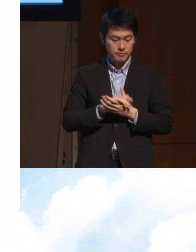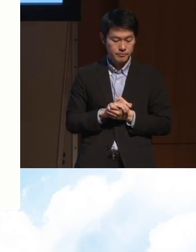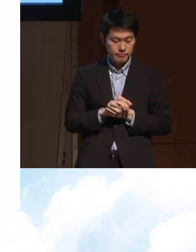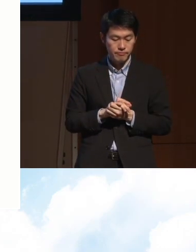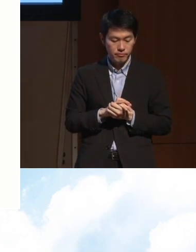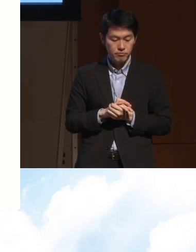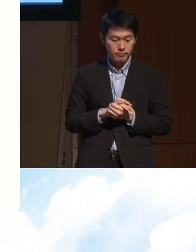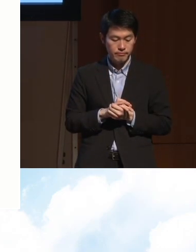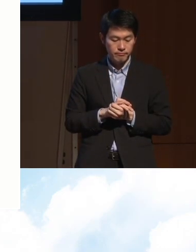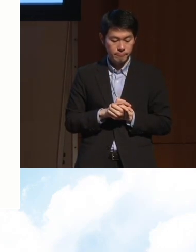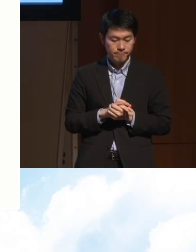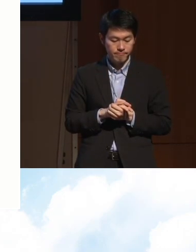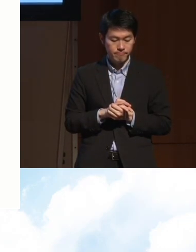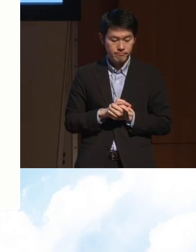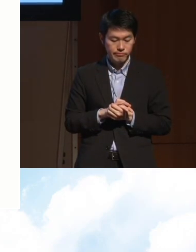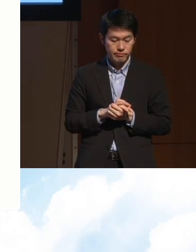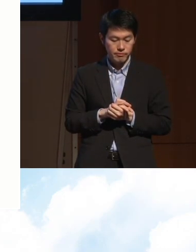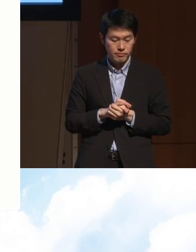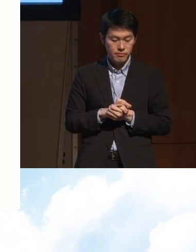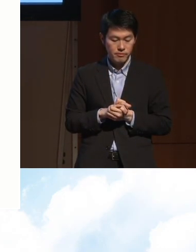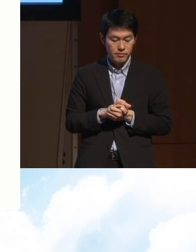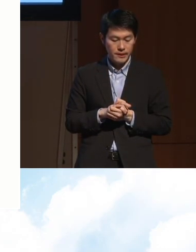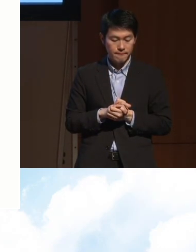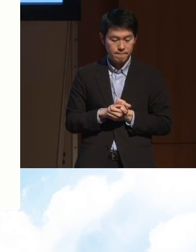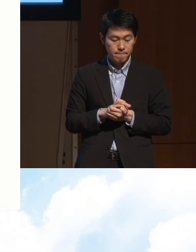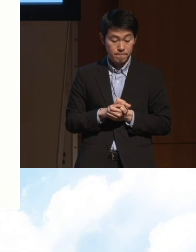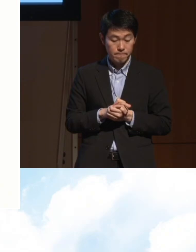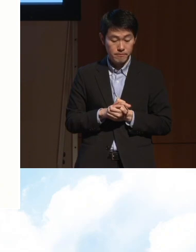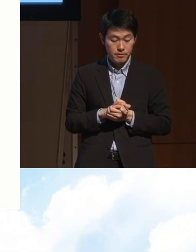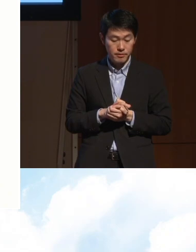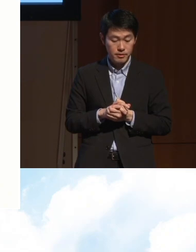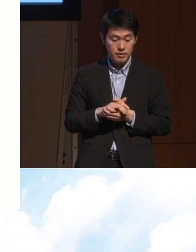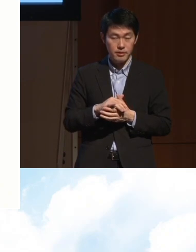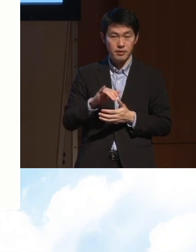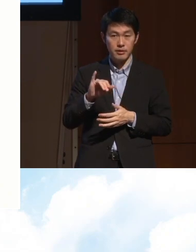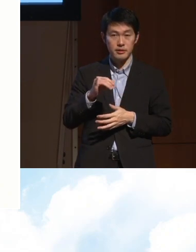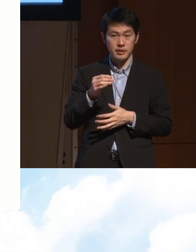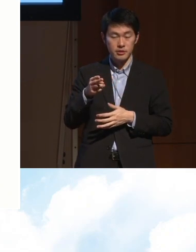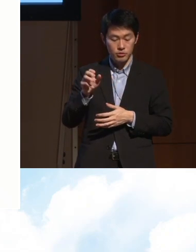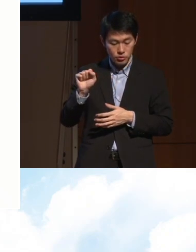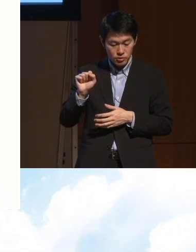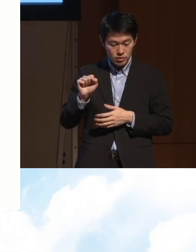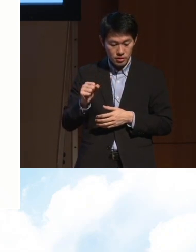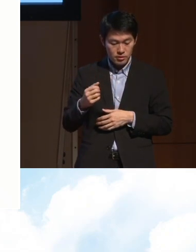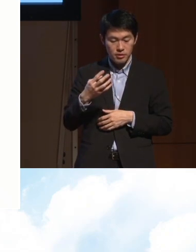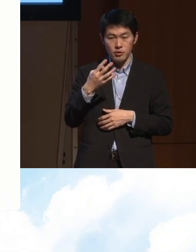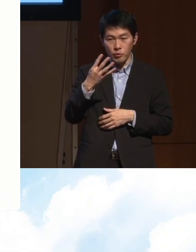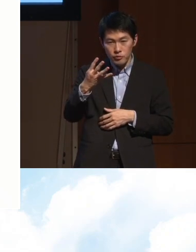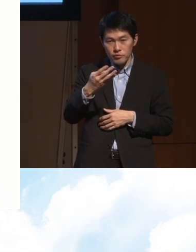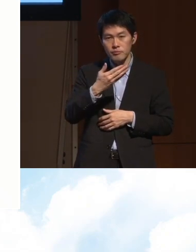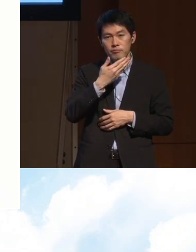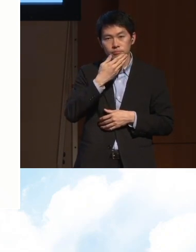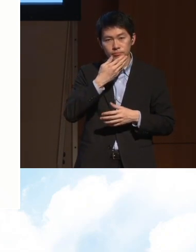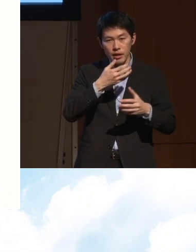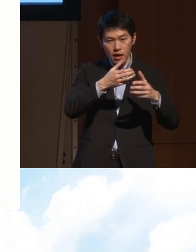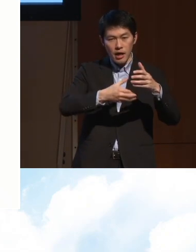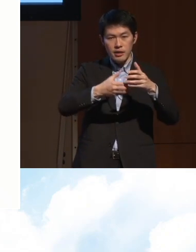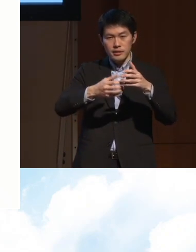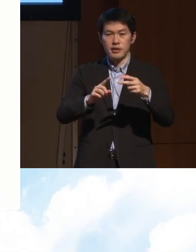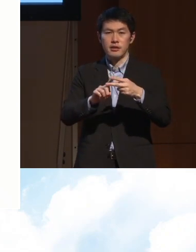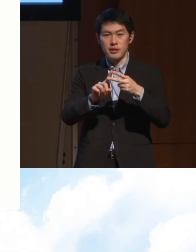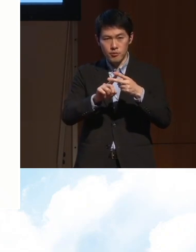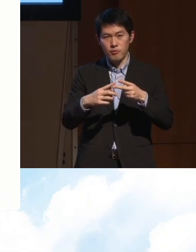GIS is expected to have 4 pillar functions. And one is